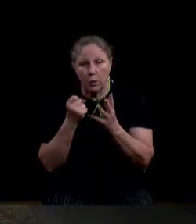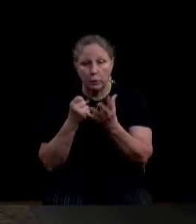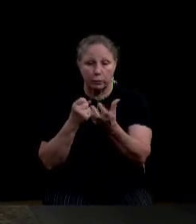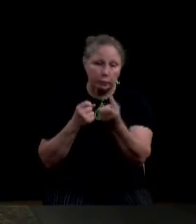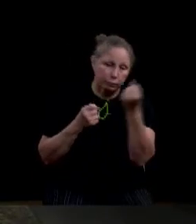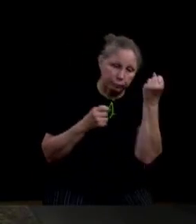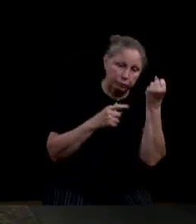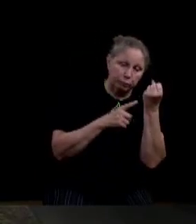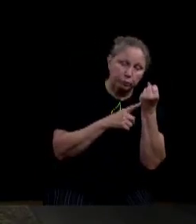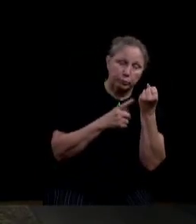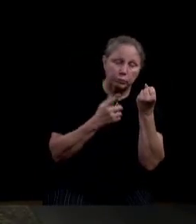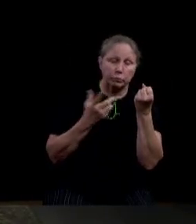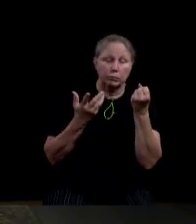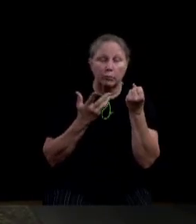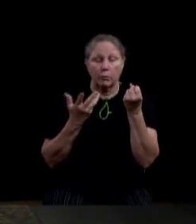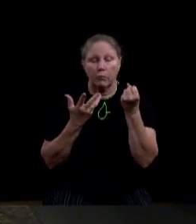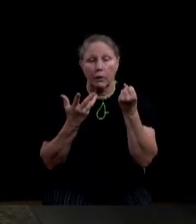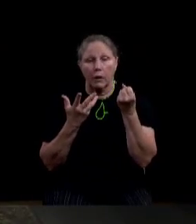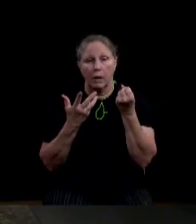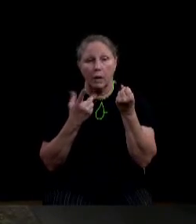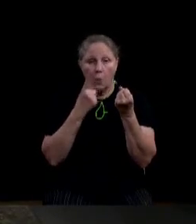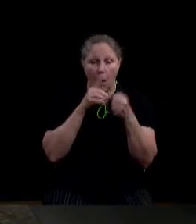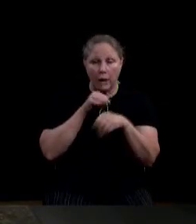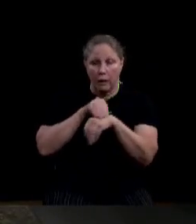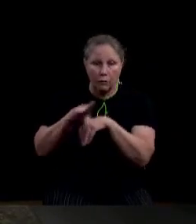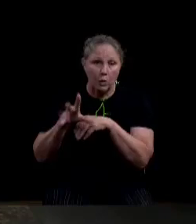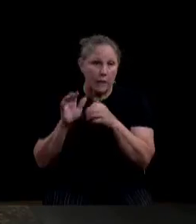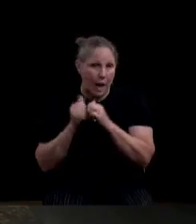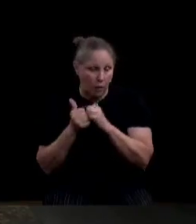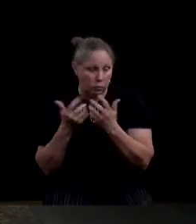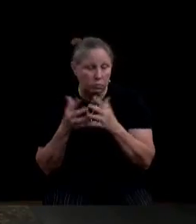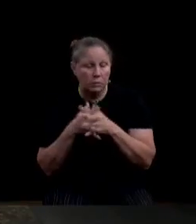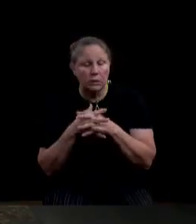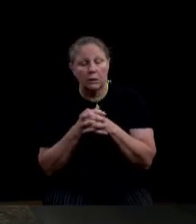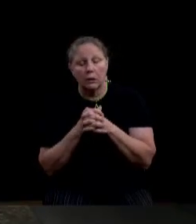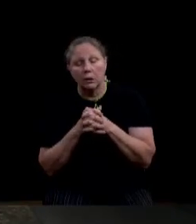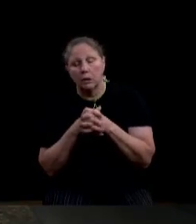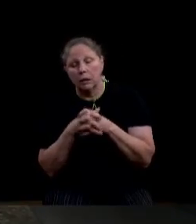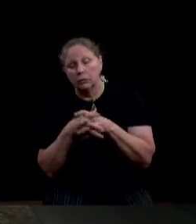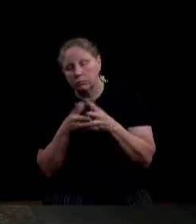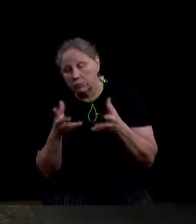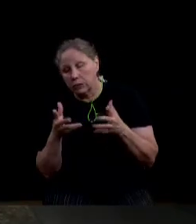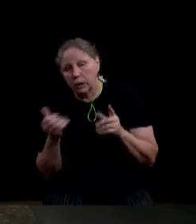one, but I go back to the point again that